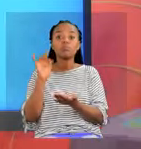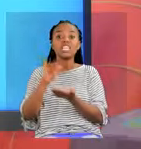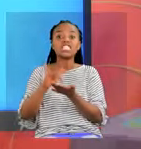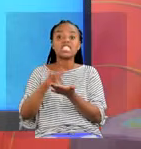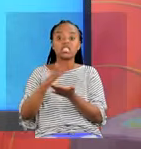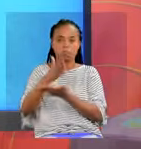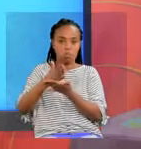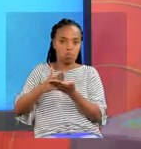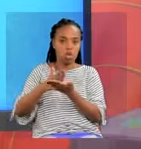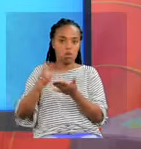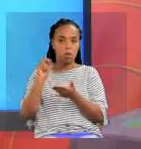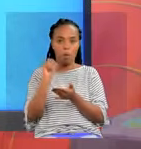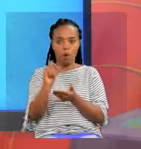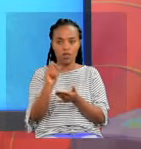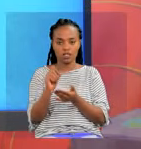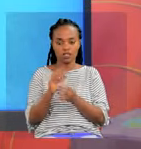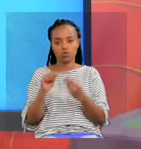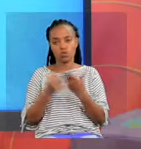formula,